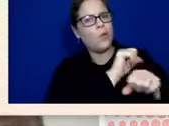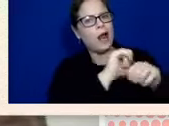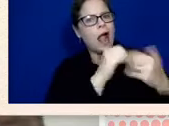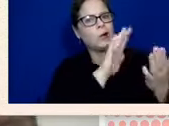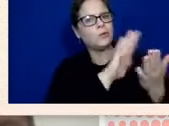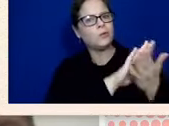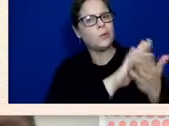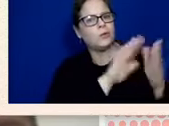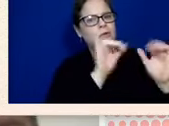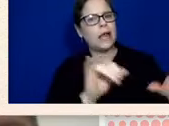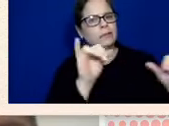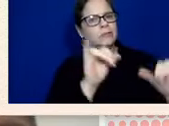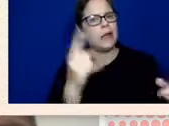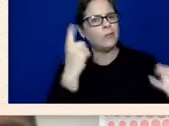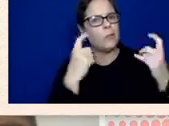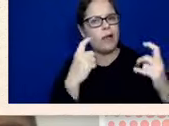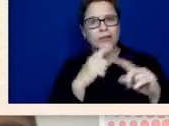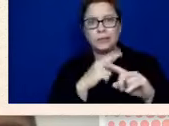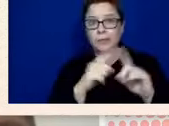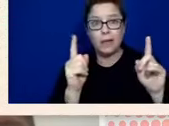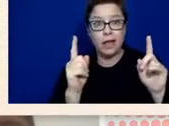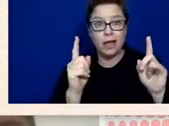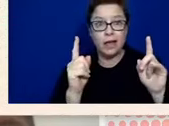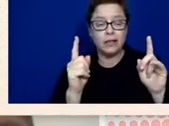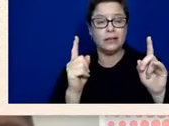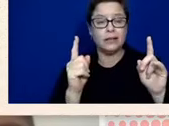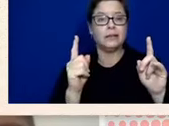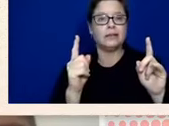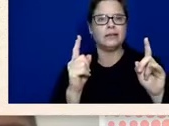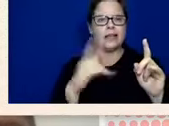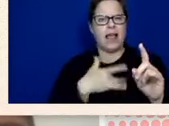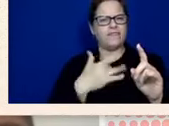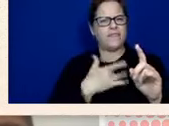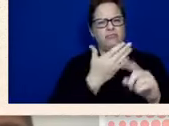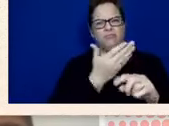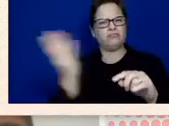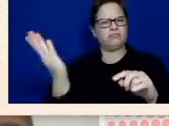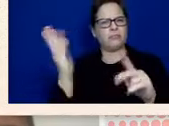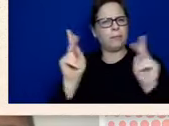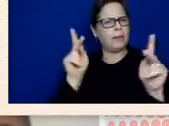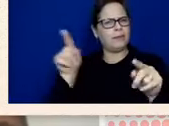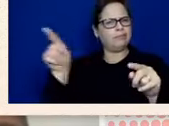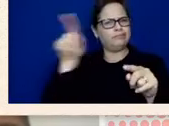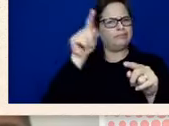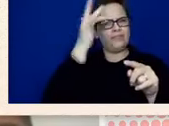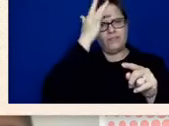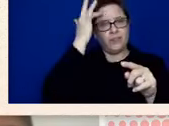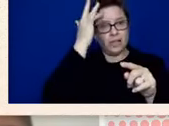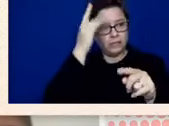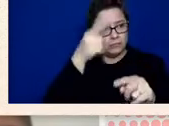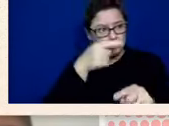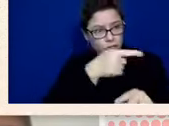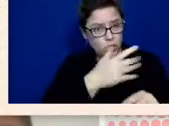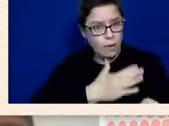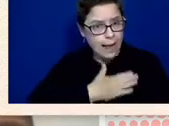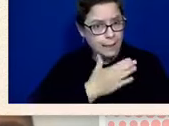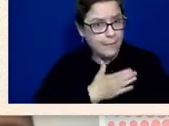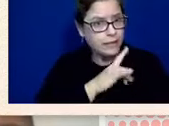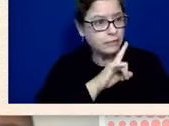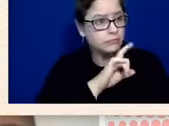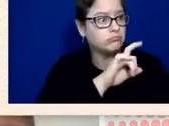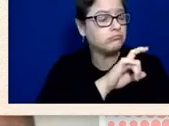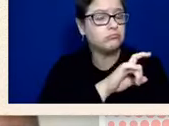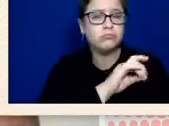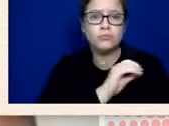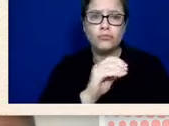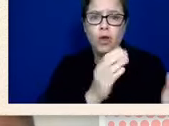But one thing that I thought that people tend to forget was, are you happy right now? And I don't think